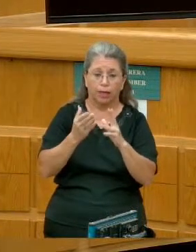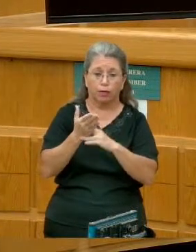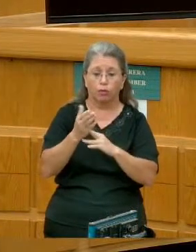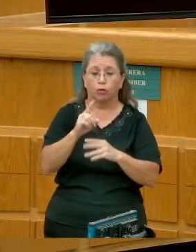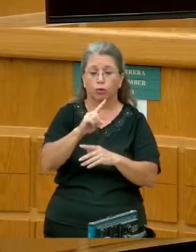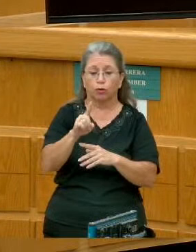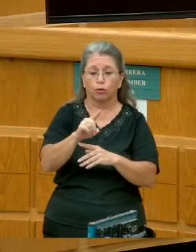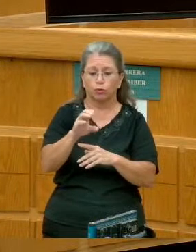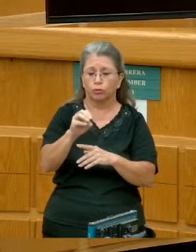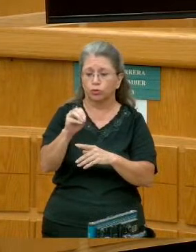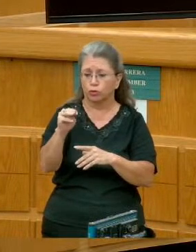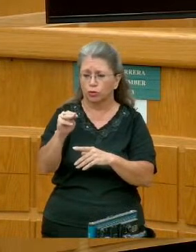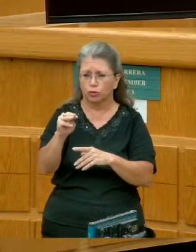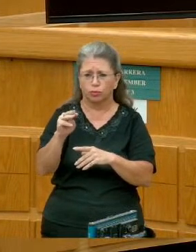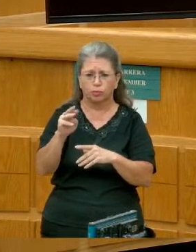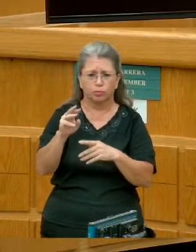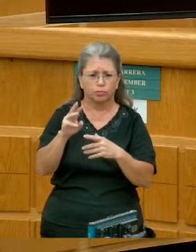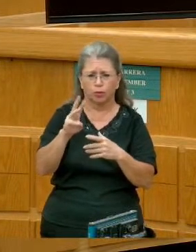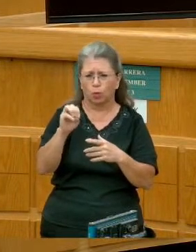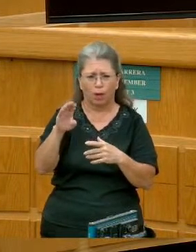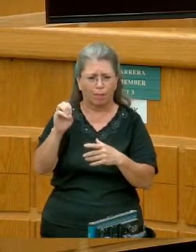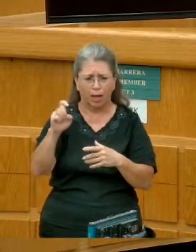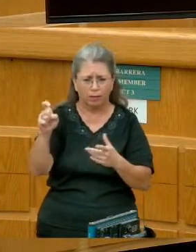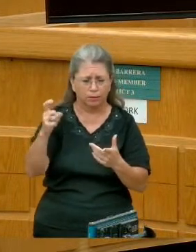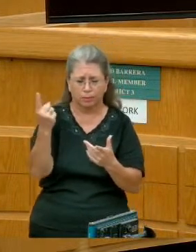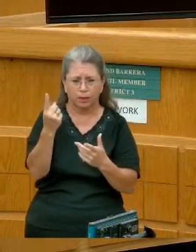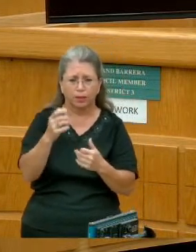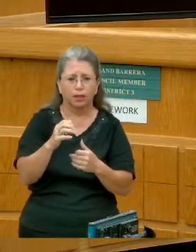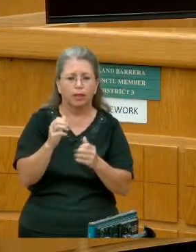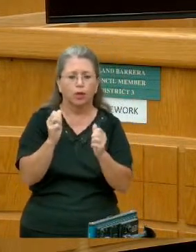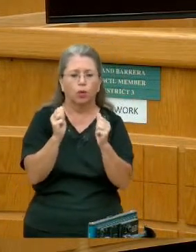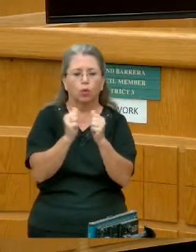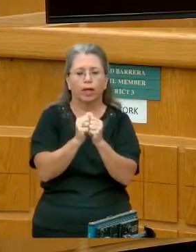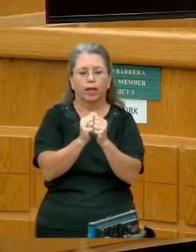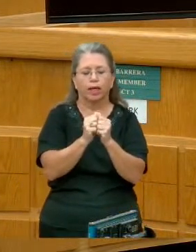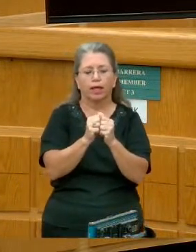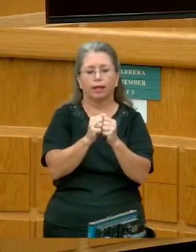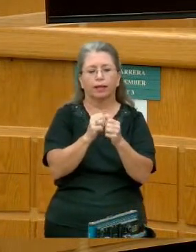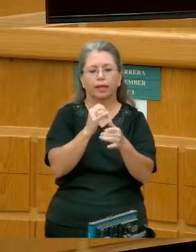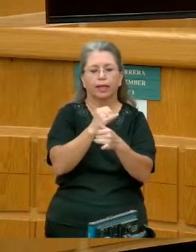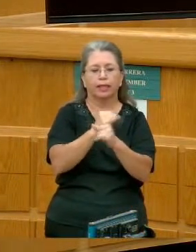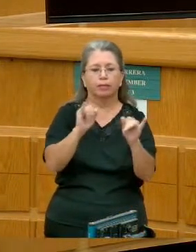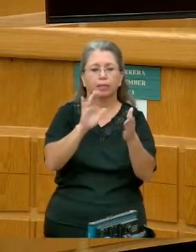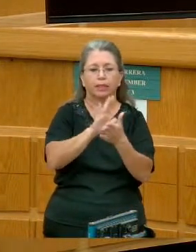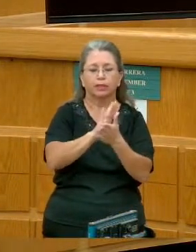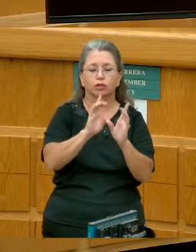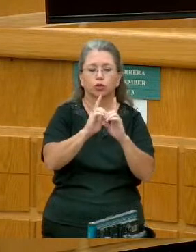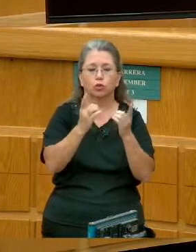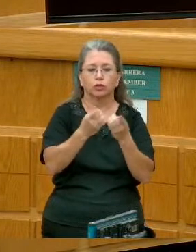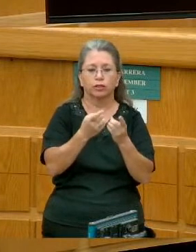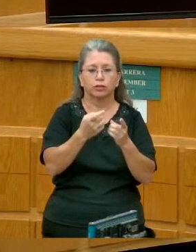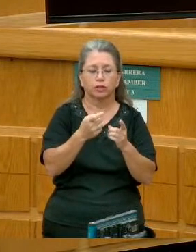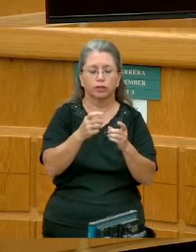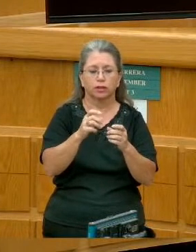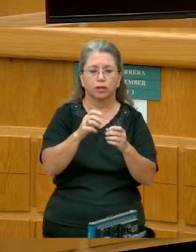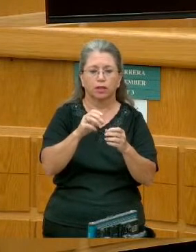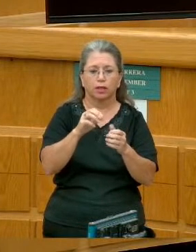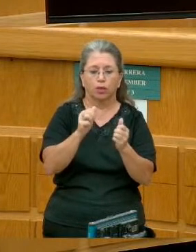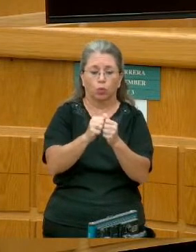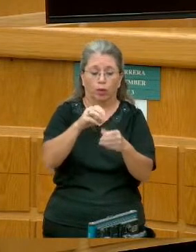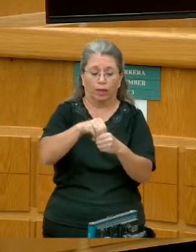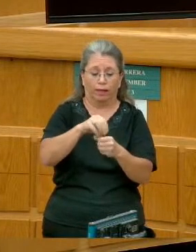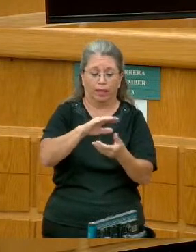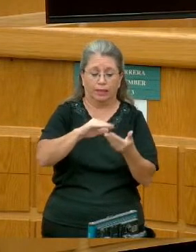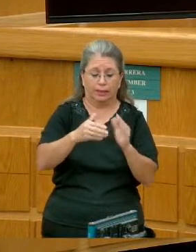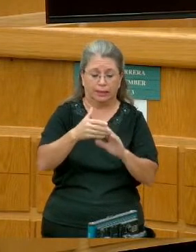Zoom or WebEx, whichever one it was, with the independent school districts within the city of Corpus Christi, and I think the